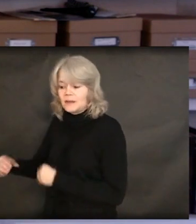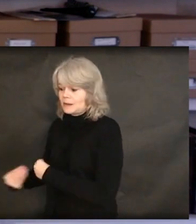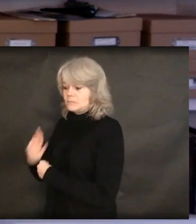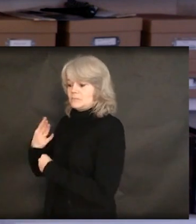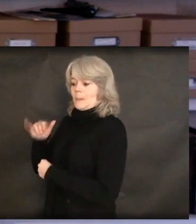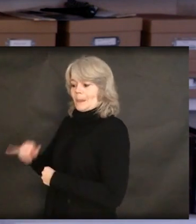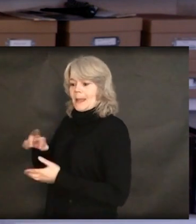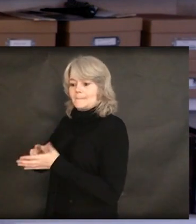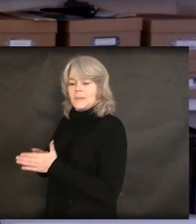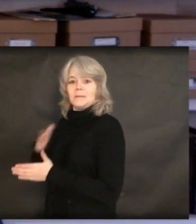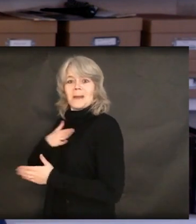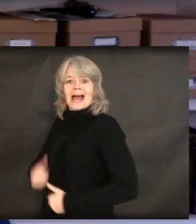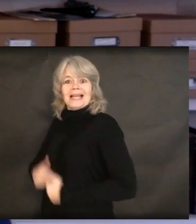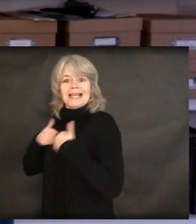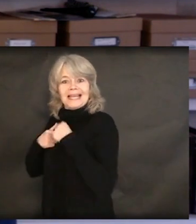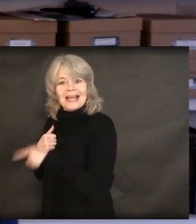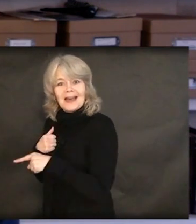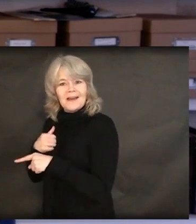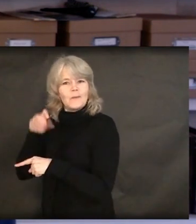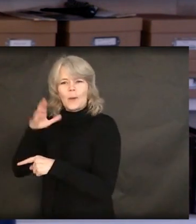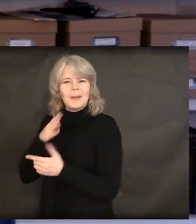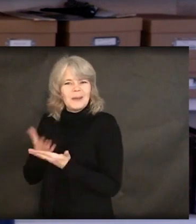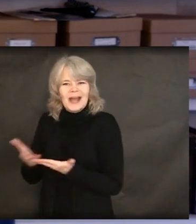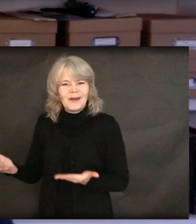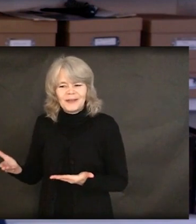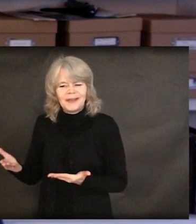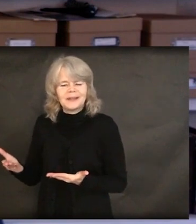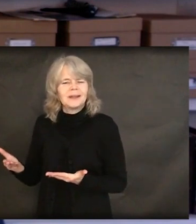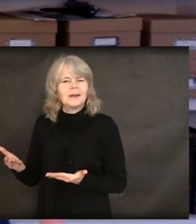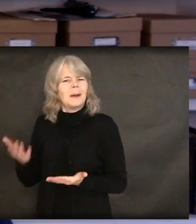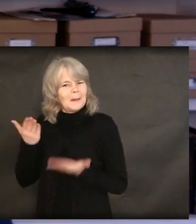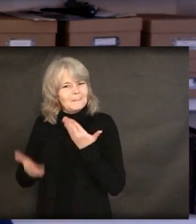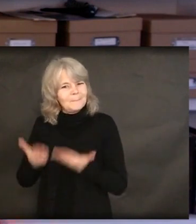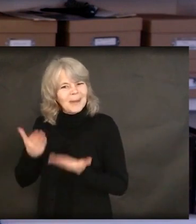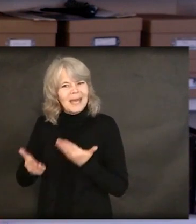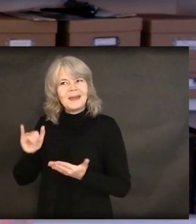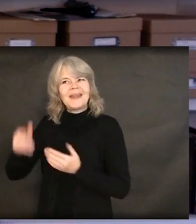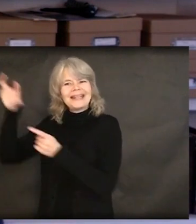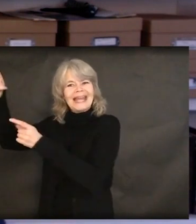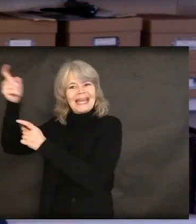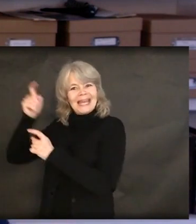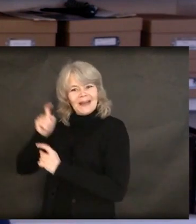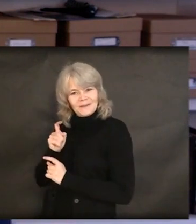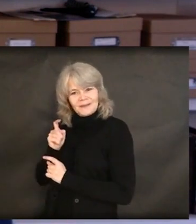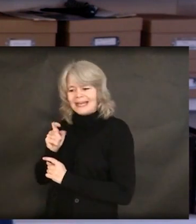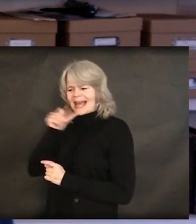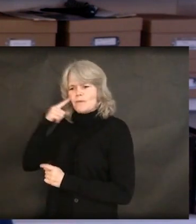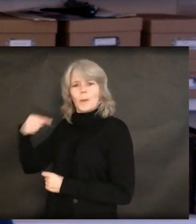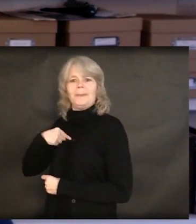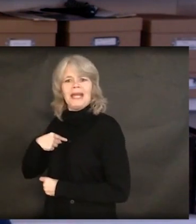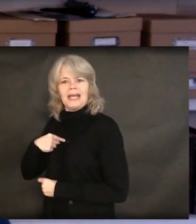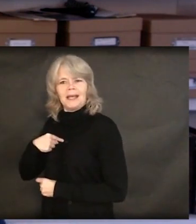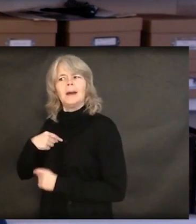meaning? Or might it just be that our stuff is a gift not for us, for you and for me, but